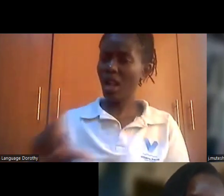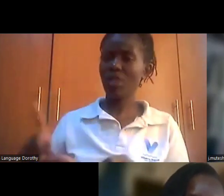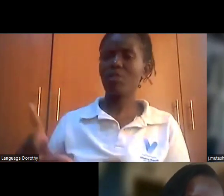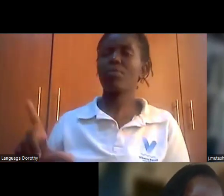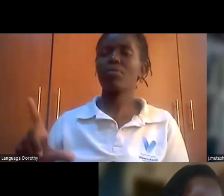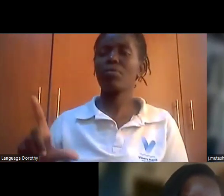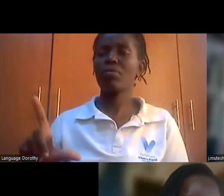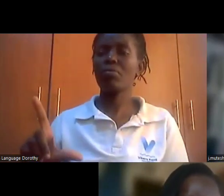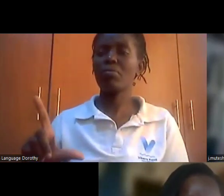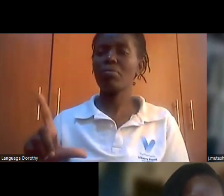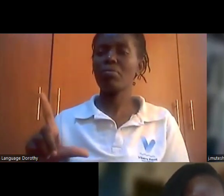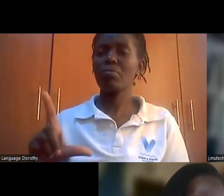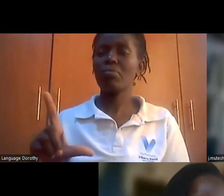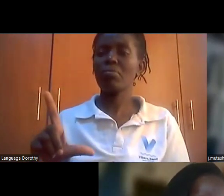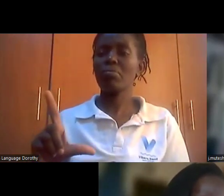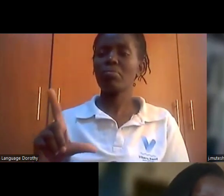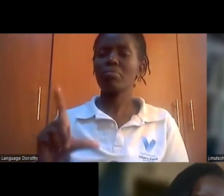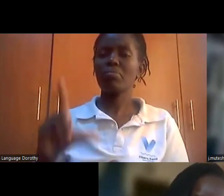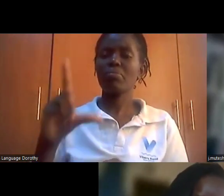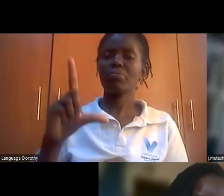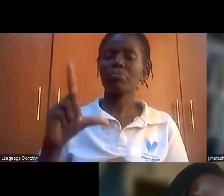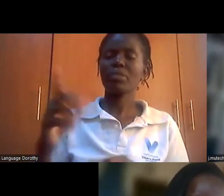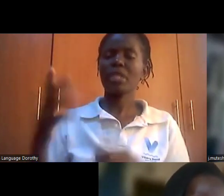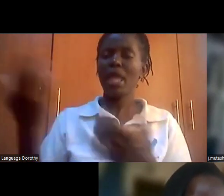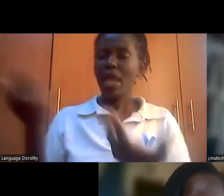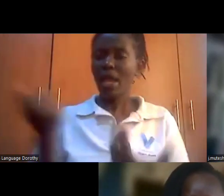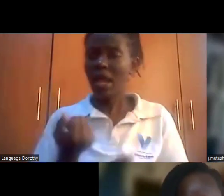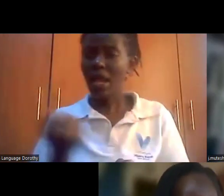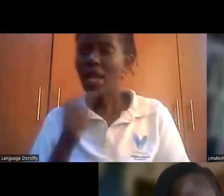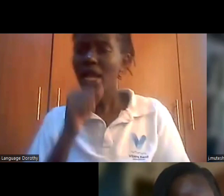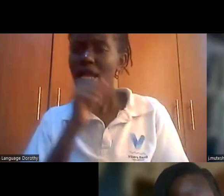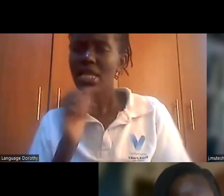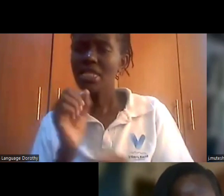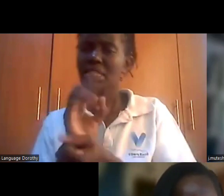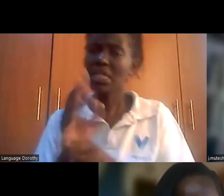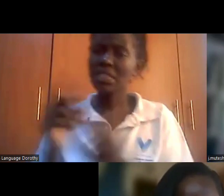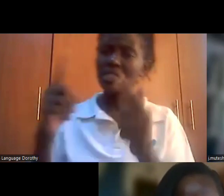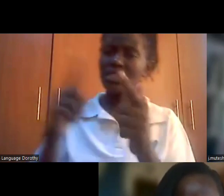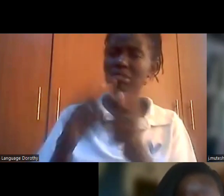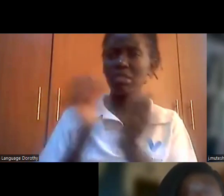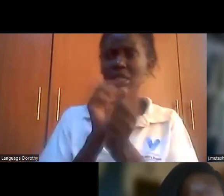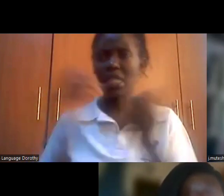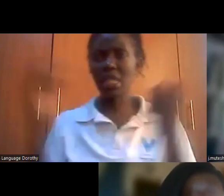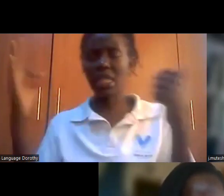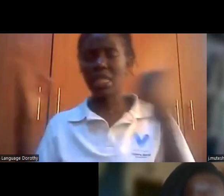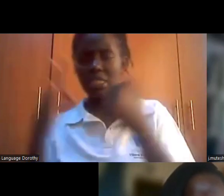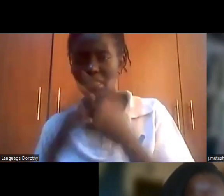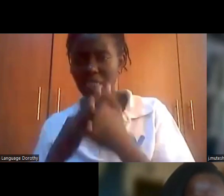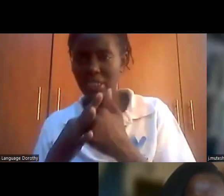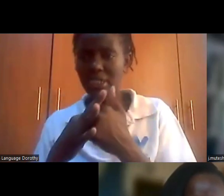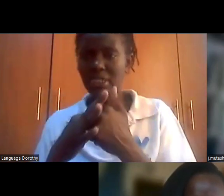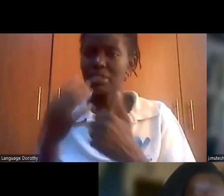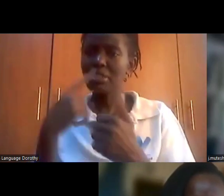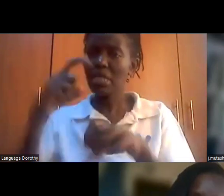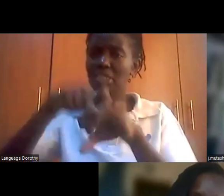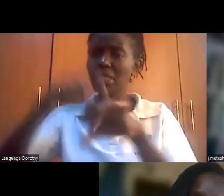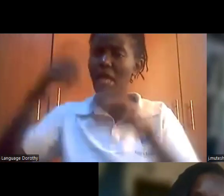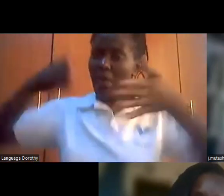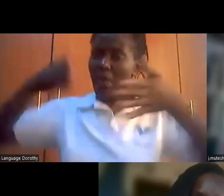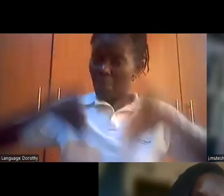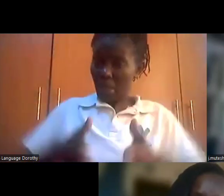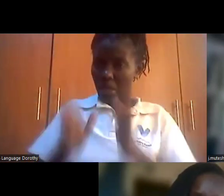birth if you have not been cut, then it means you'll be cut during the delivery, as shared from the previous quote. And